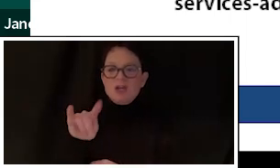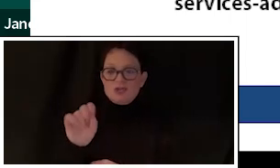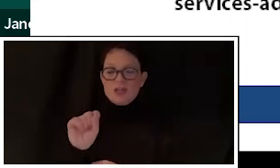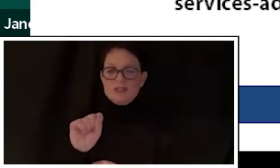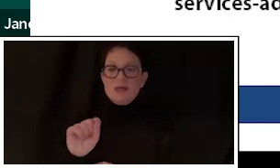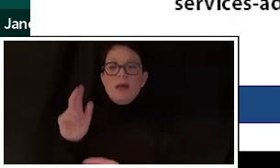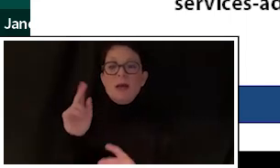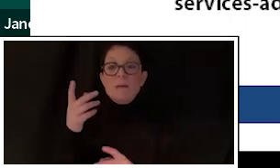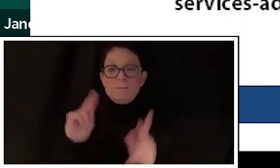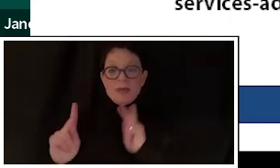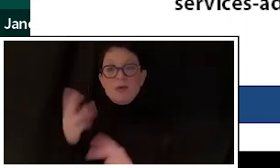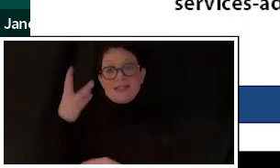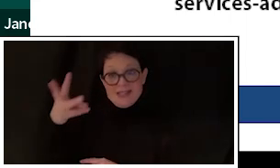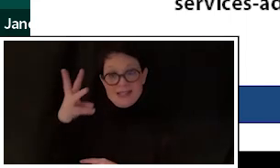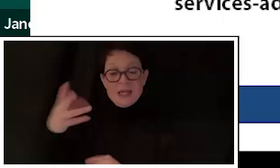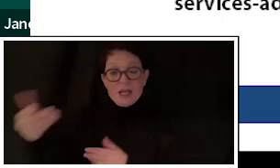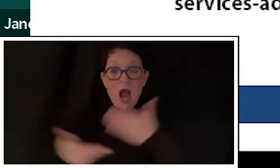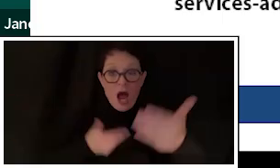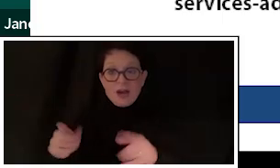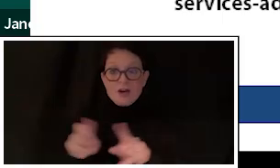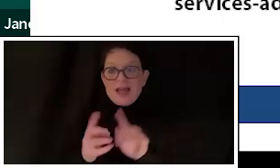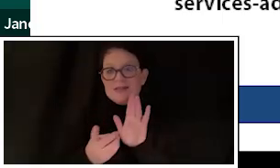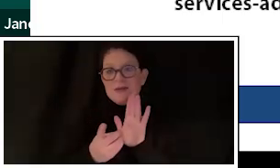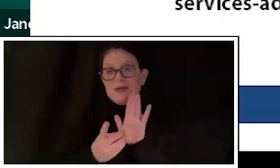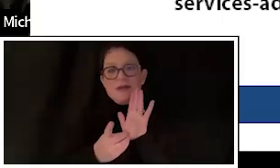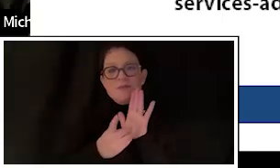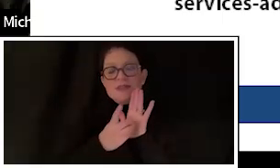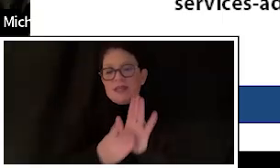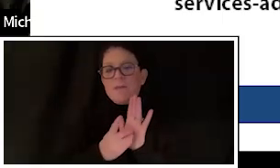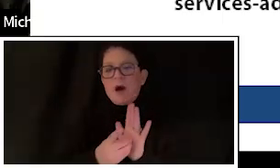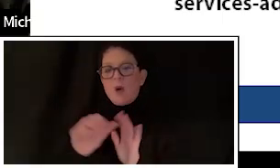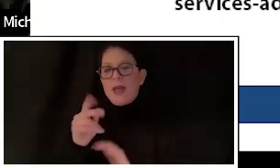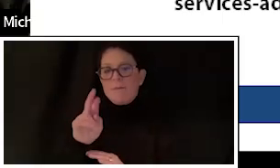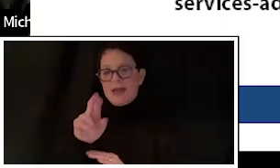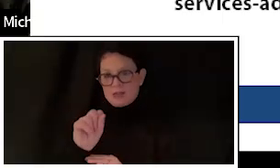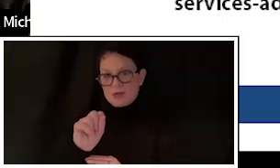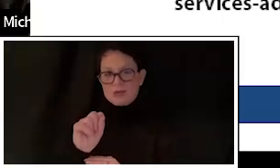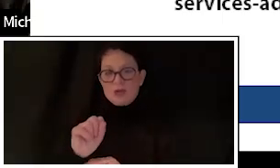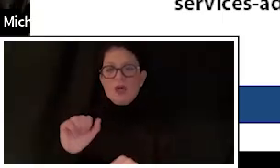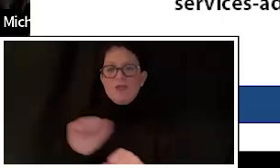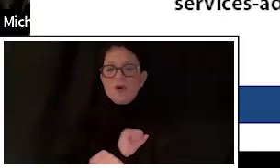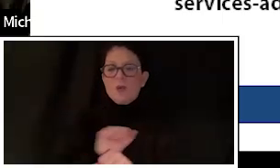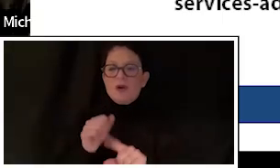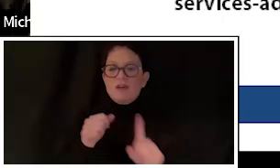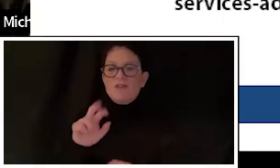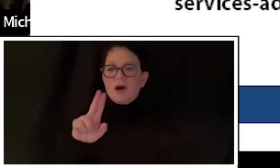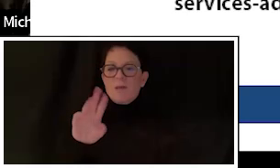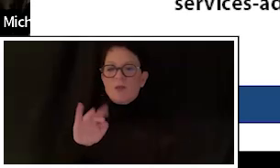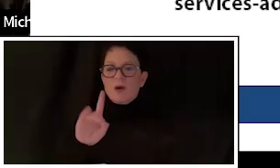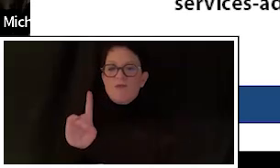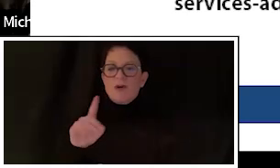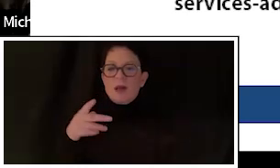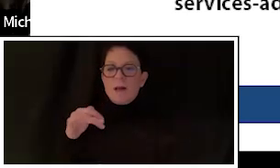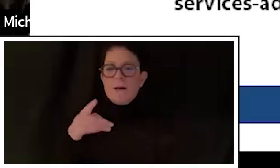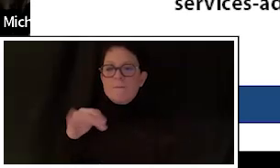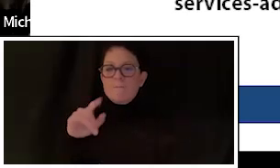16 people have been hired as demo ambassadors. They are working out of Rumford pet stores